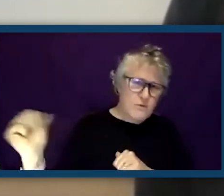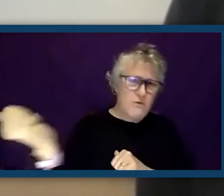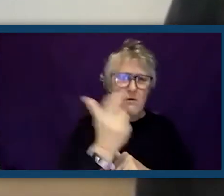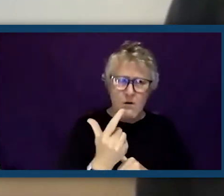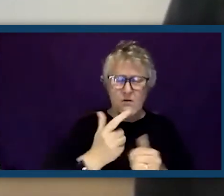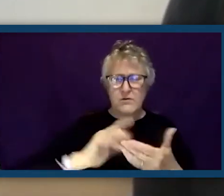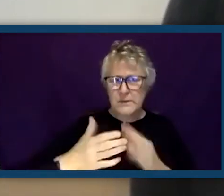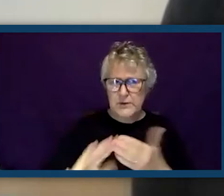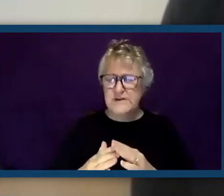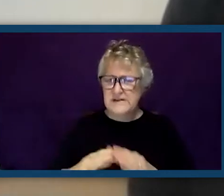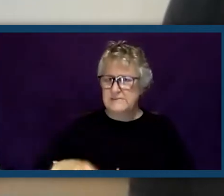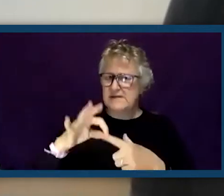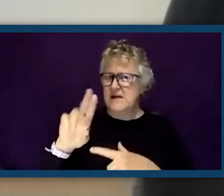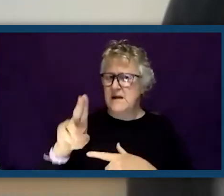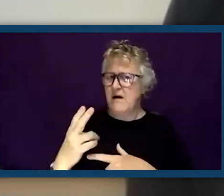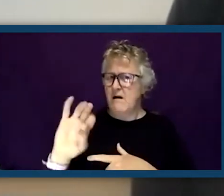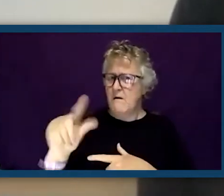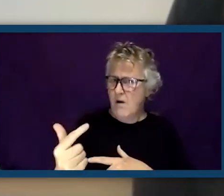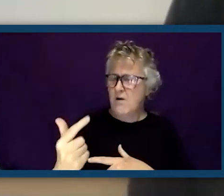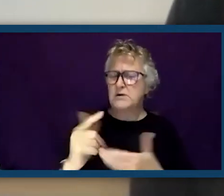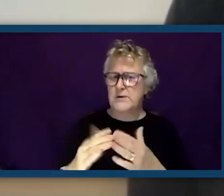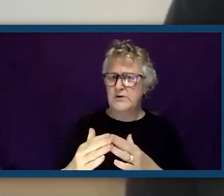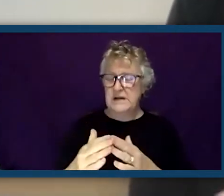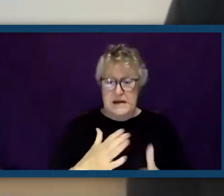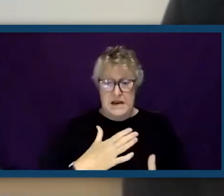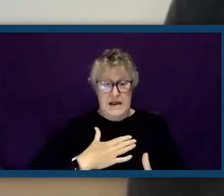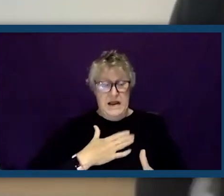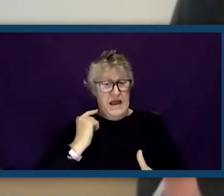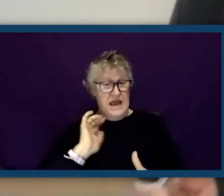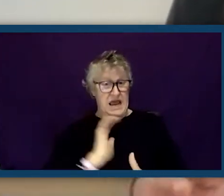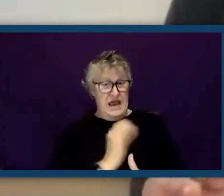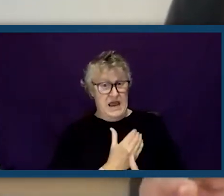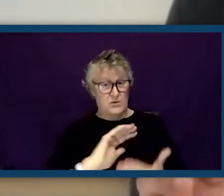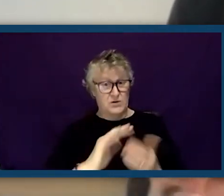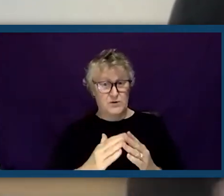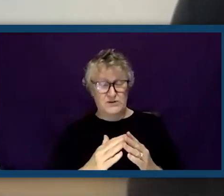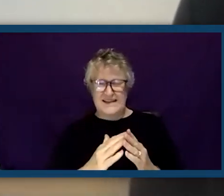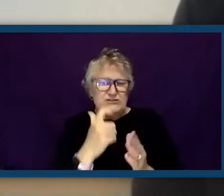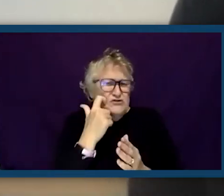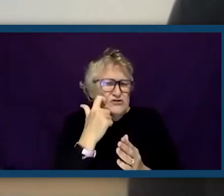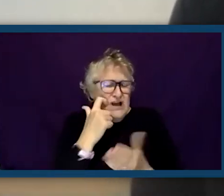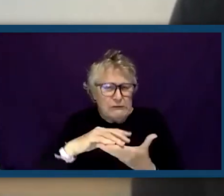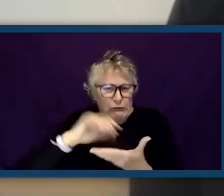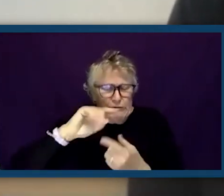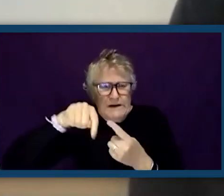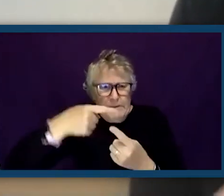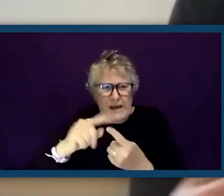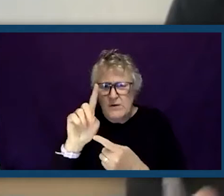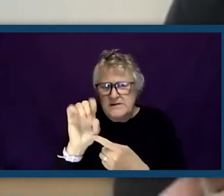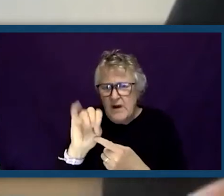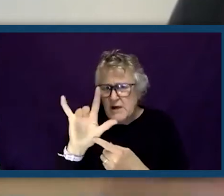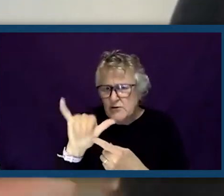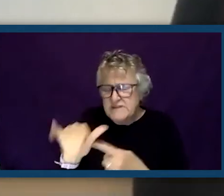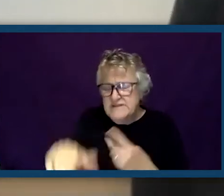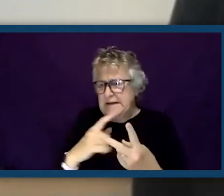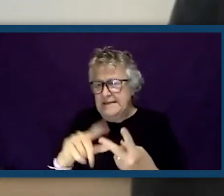United States. So our community is just learning about democracy and the democratic process and organizing,